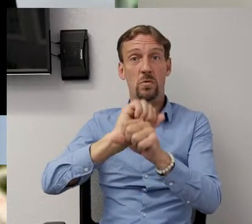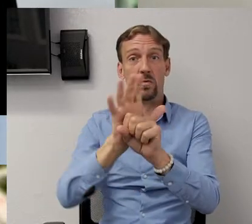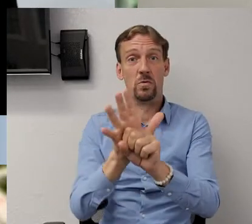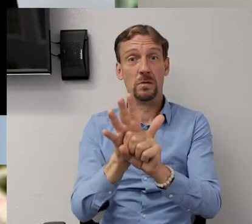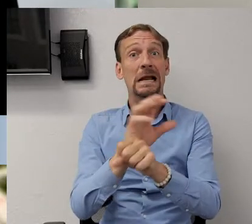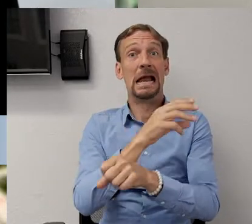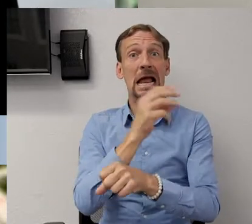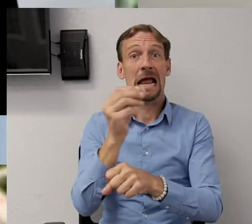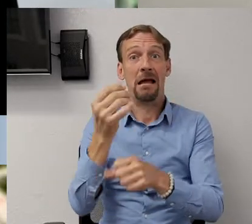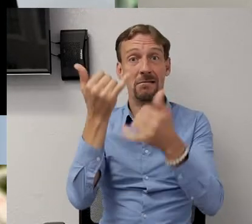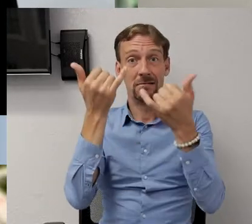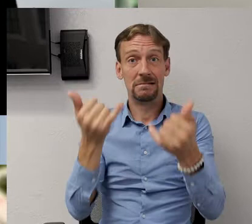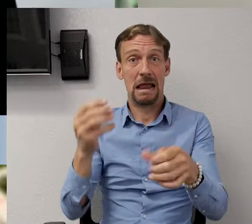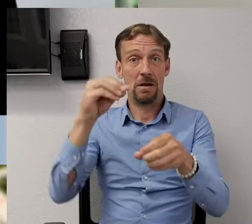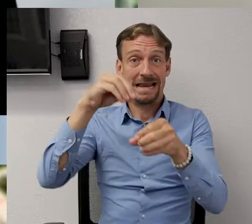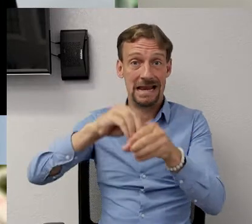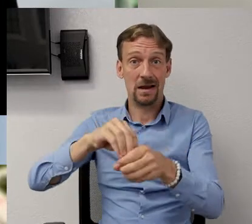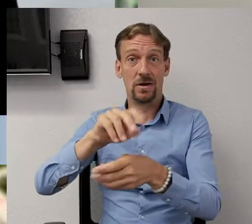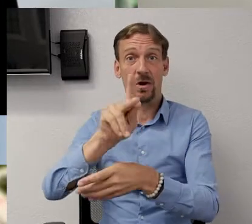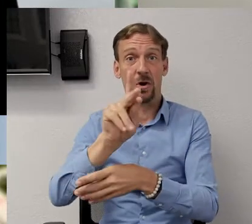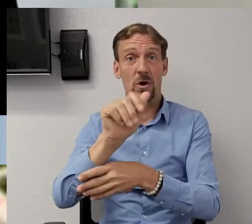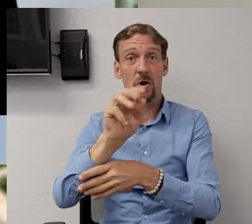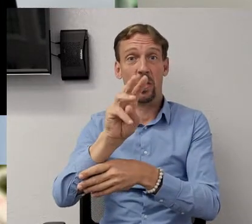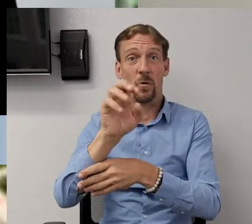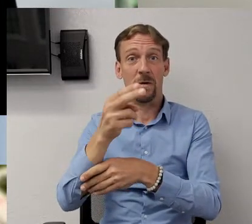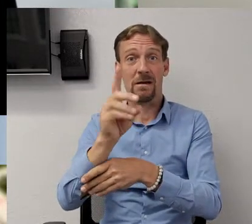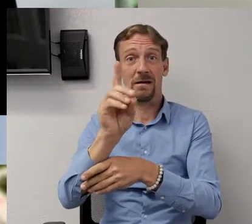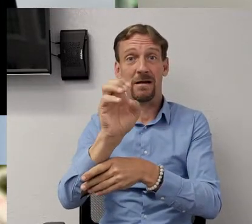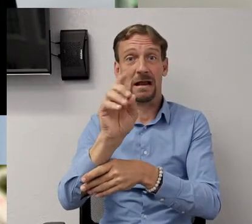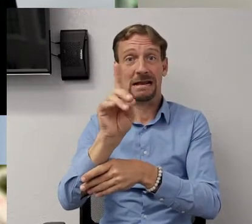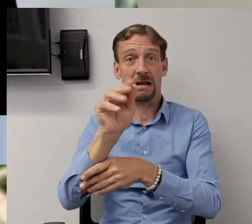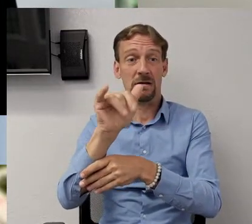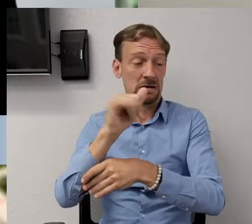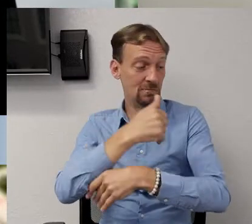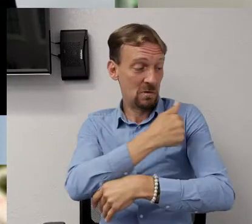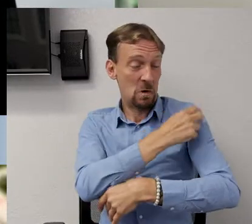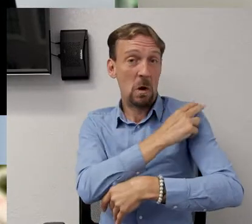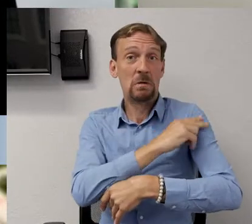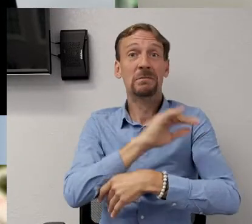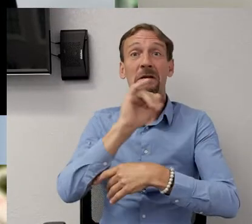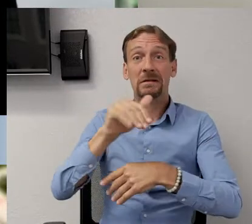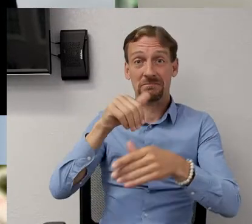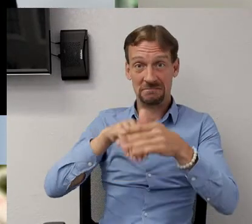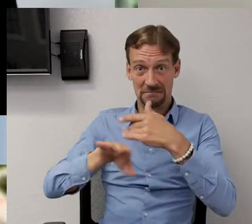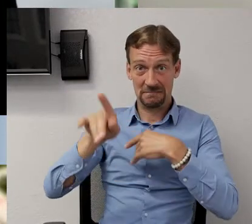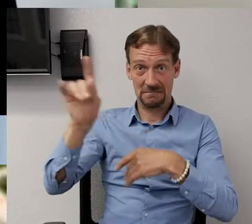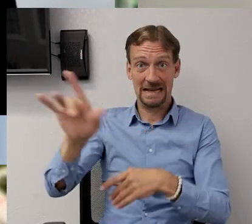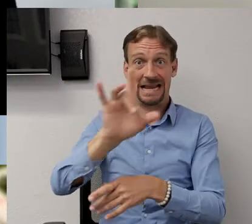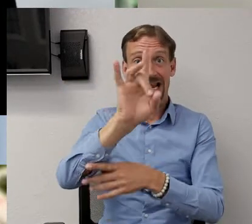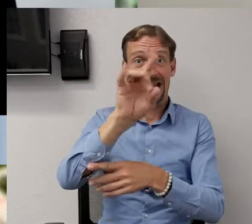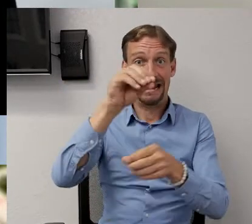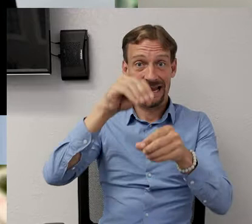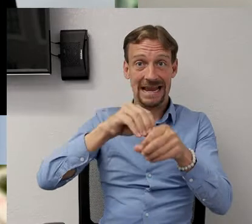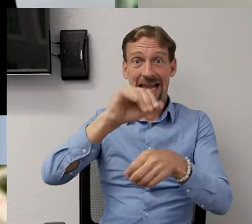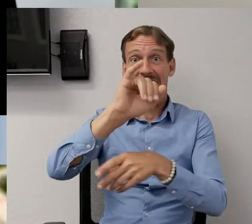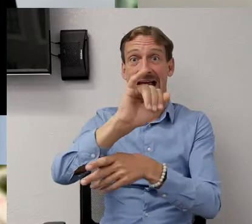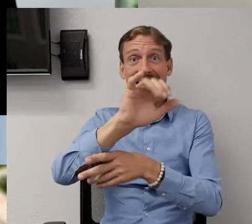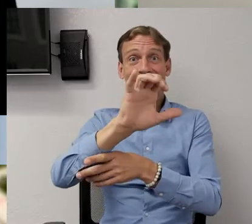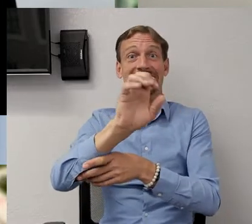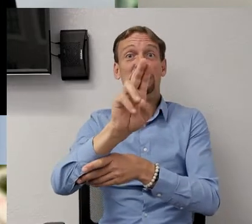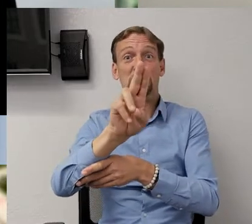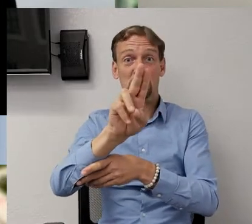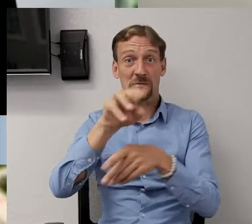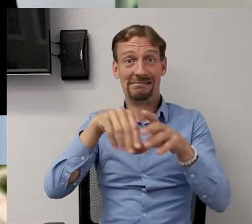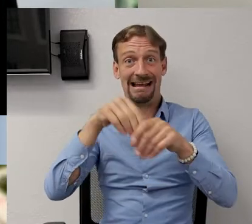currently in Quia Delta that have been admitted. 8 of those 28 are in the ICU.